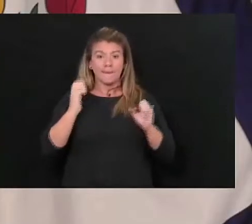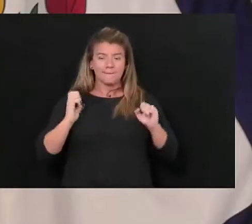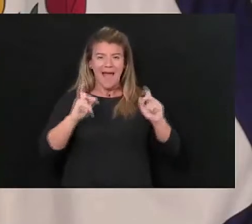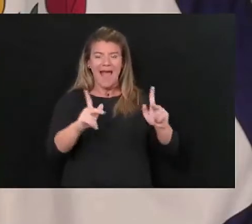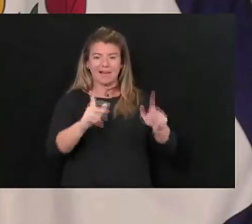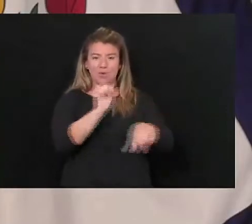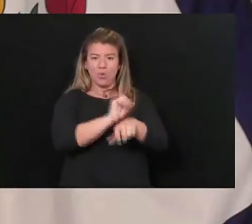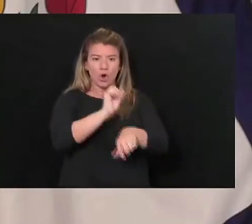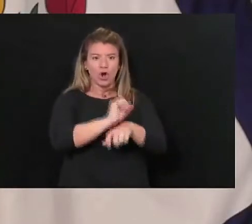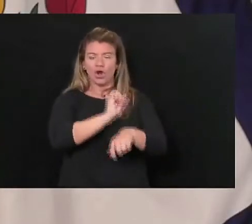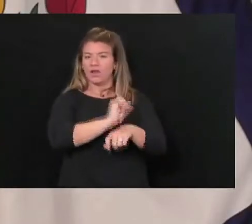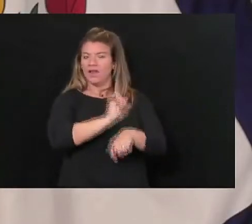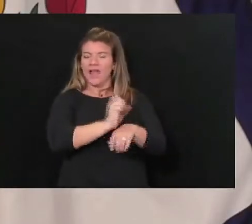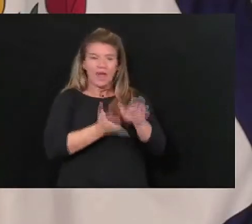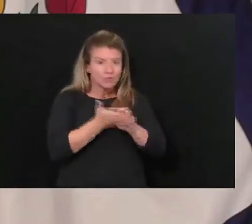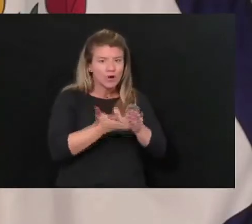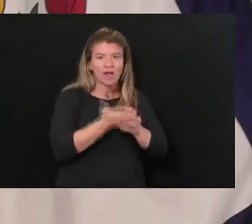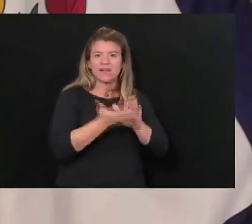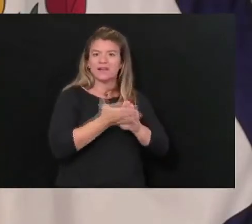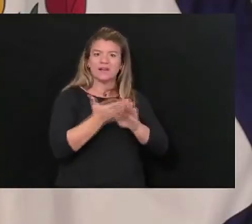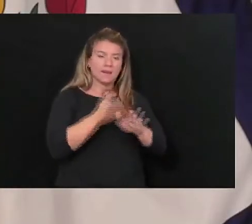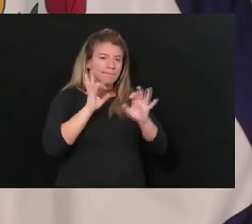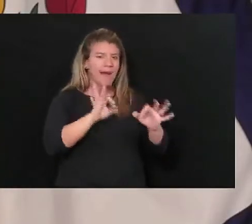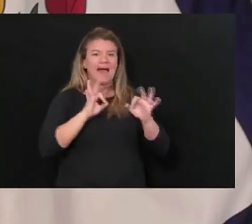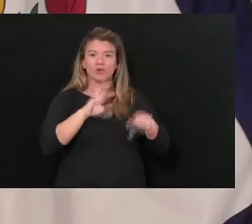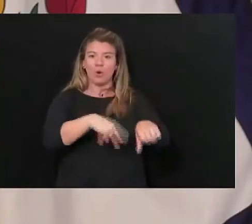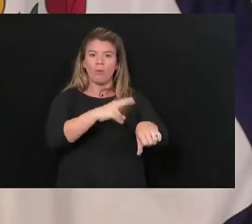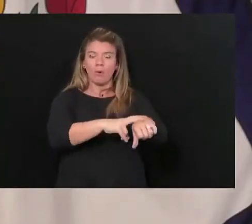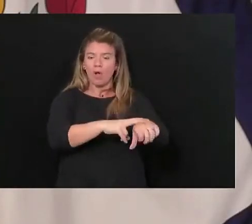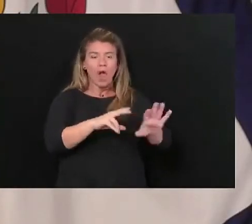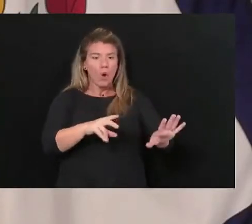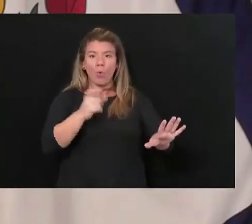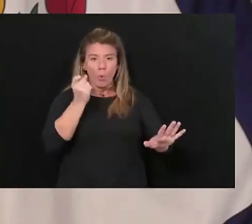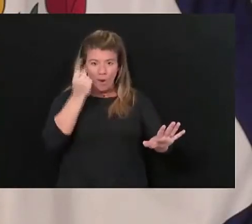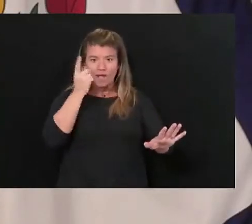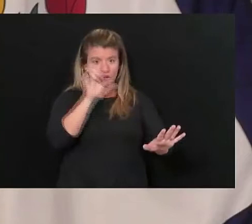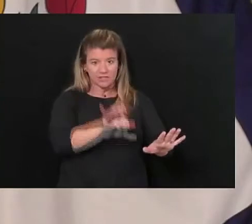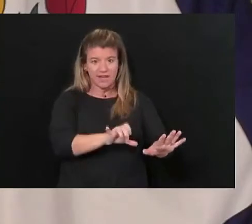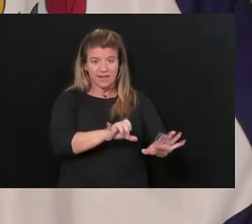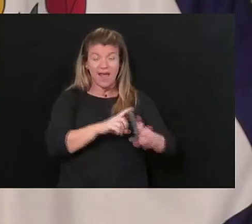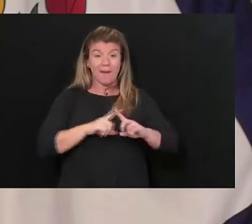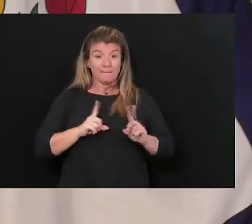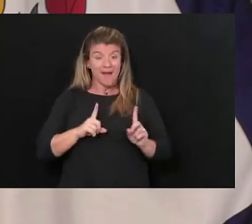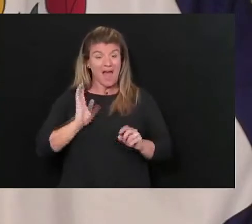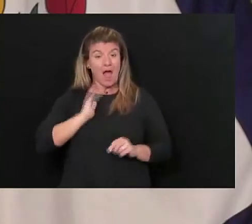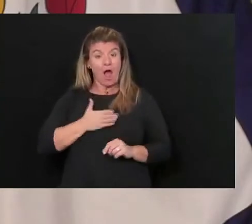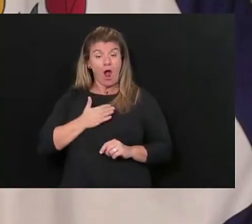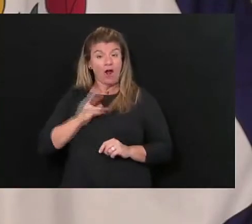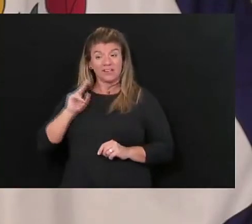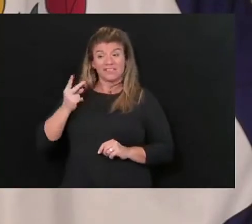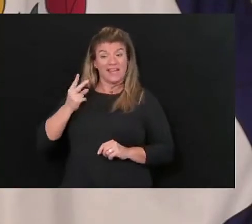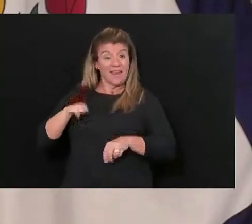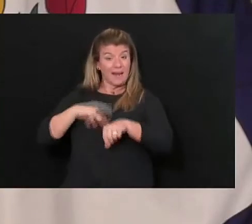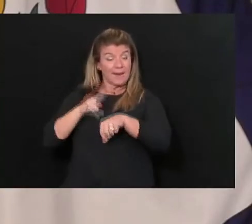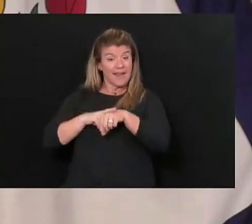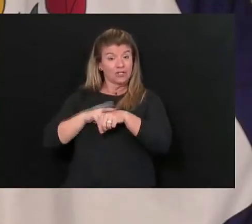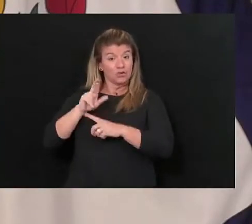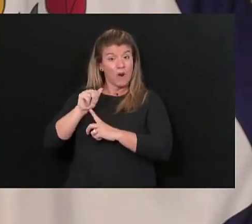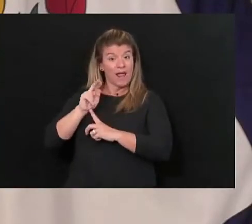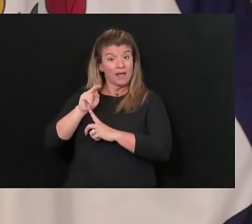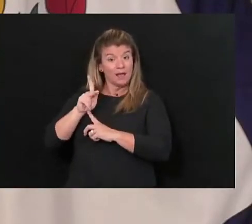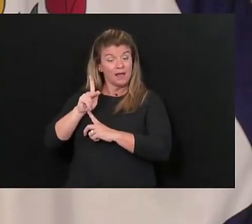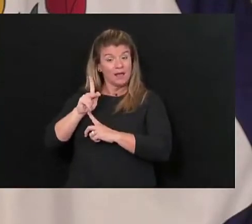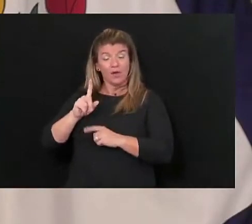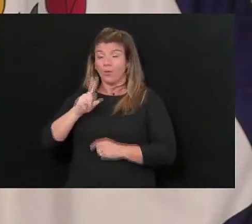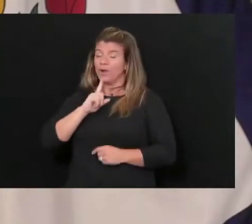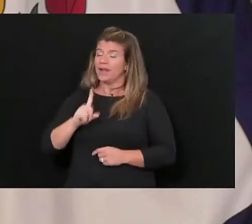and full steam ahead. I couldn't be happier about being ranked second in the nation. The only way I could be